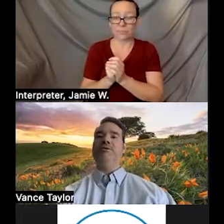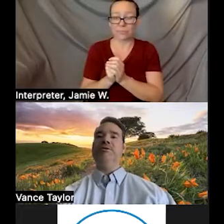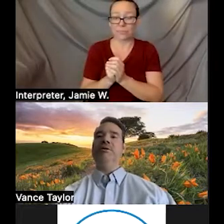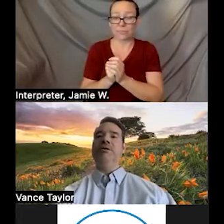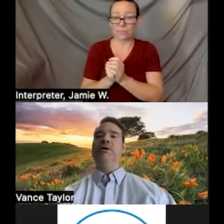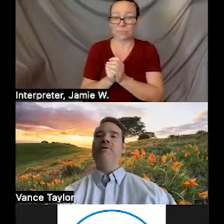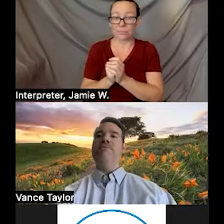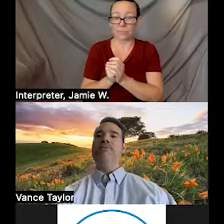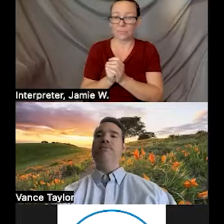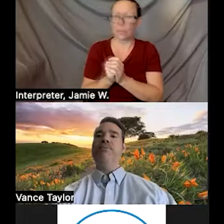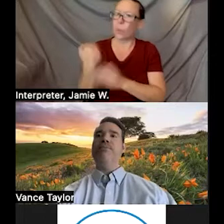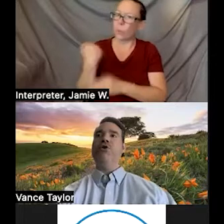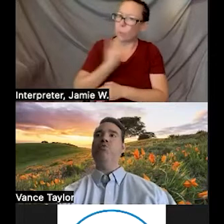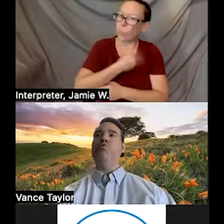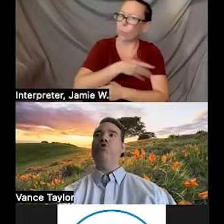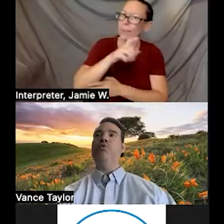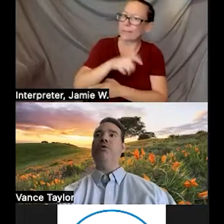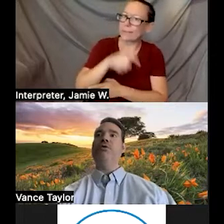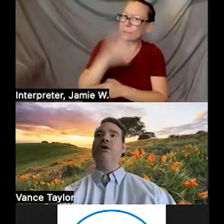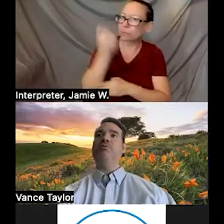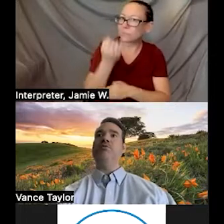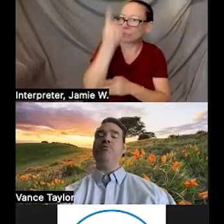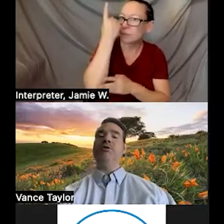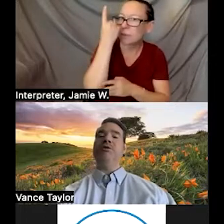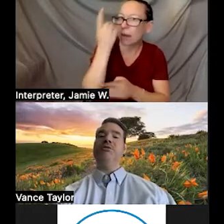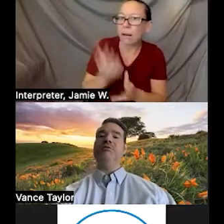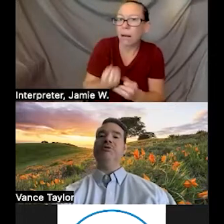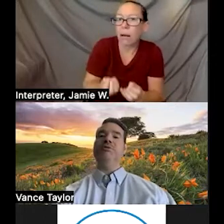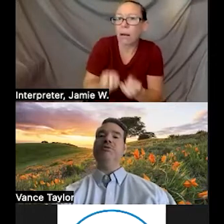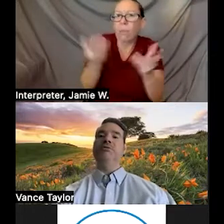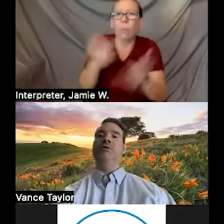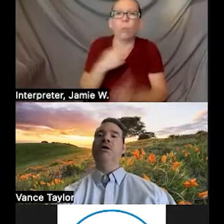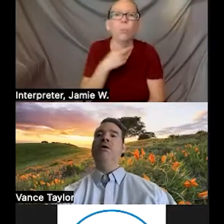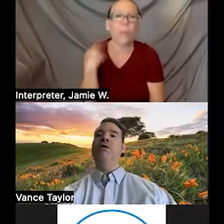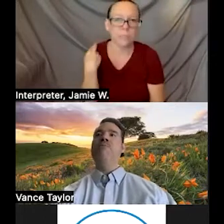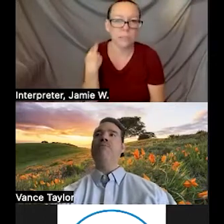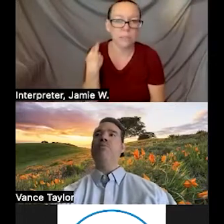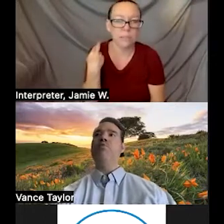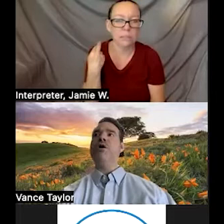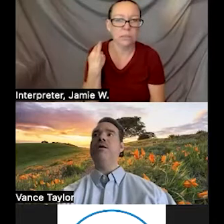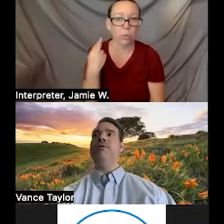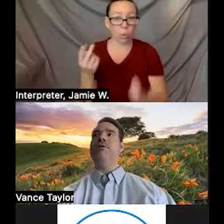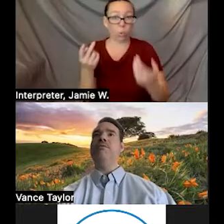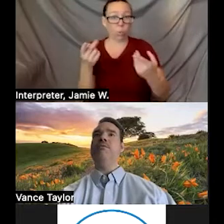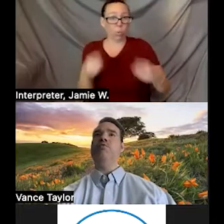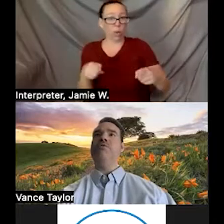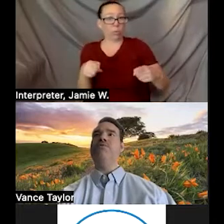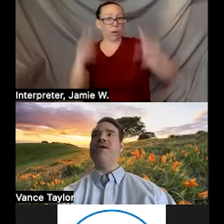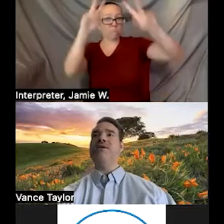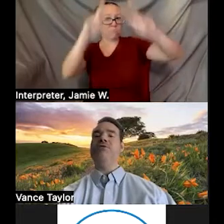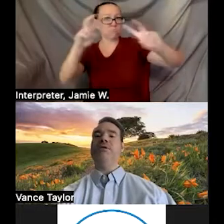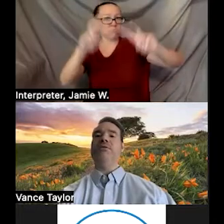is. You know, when we're doing possible vulnerability assessments, we're not